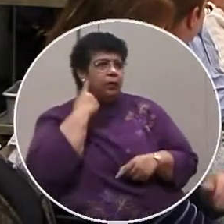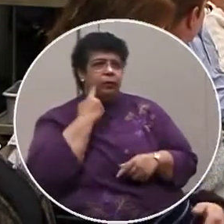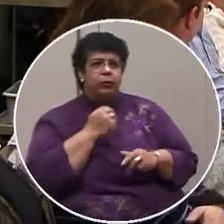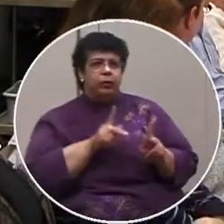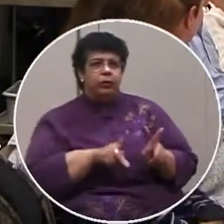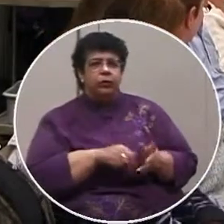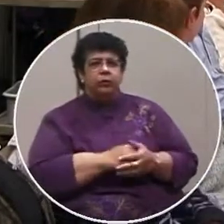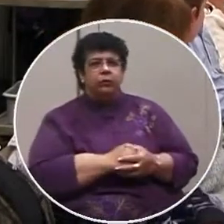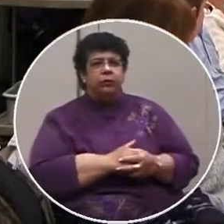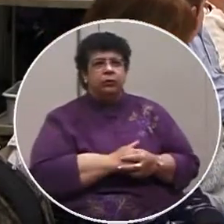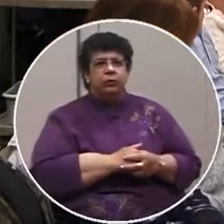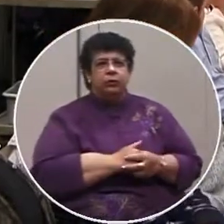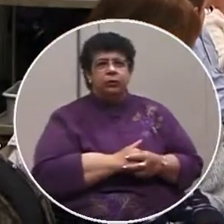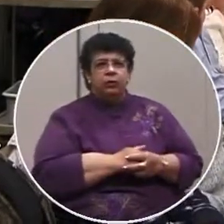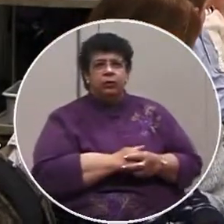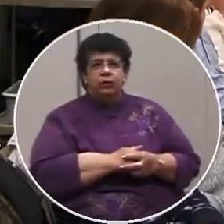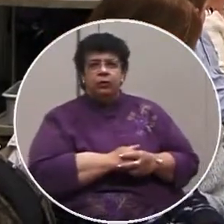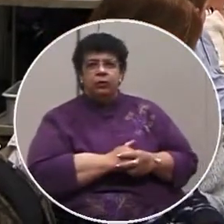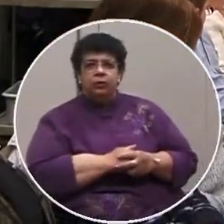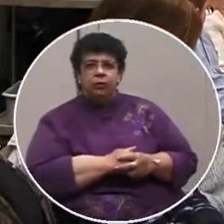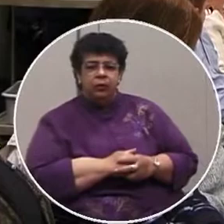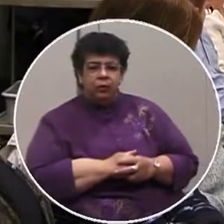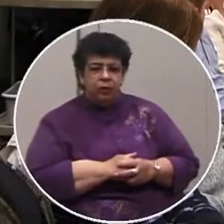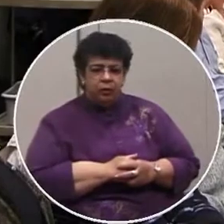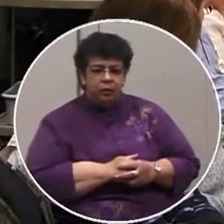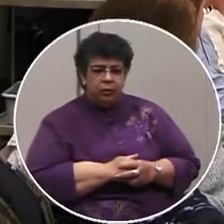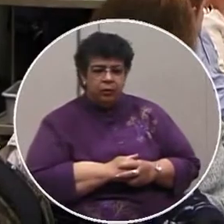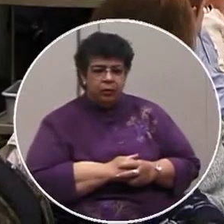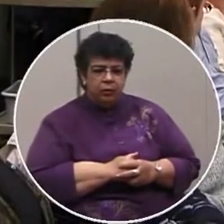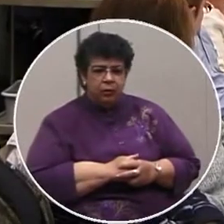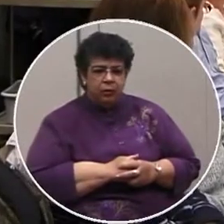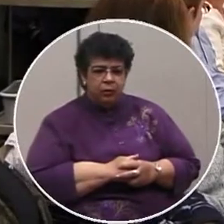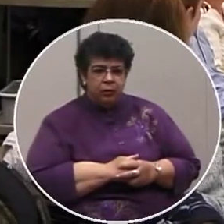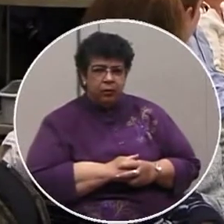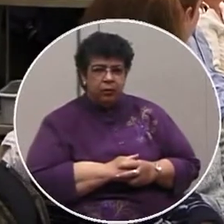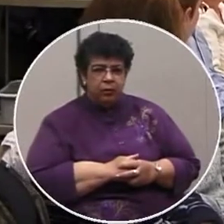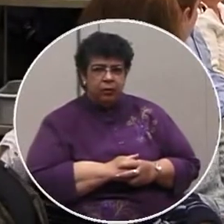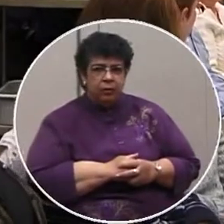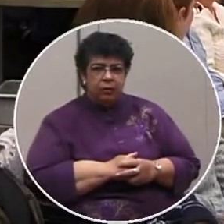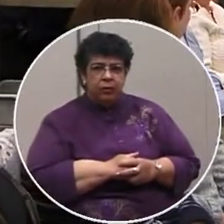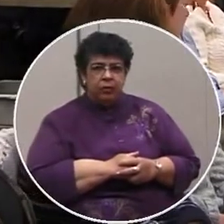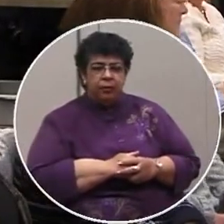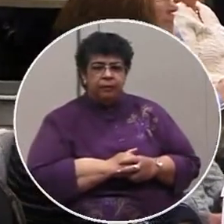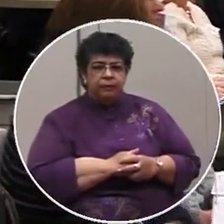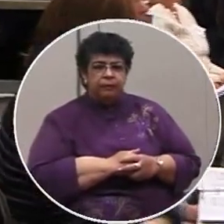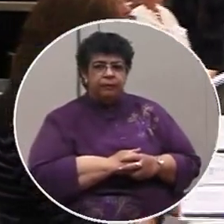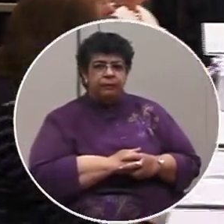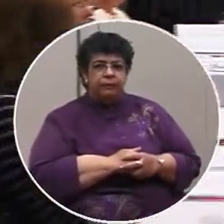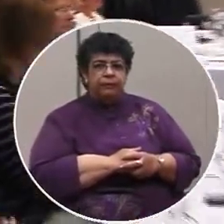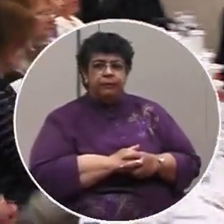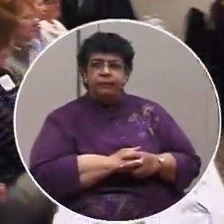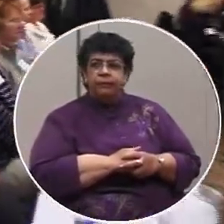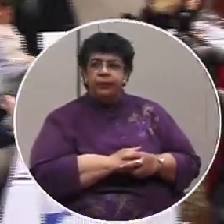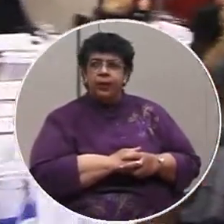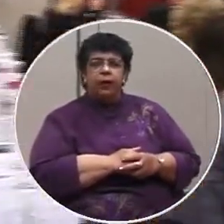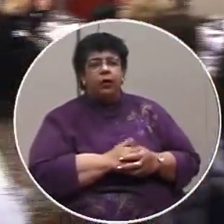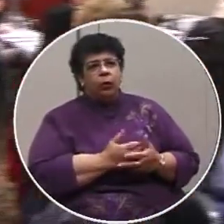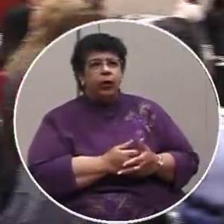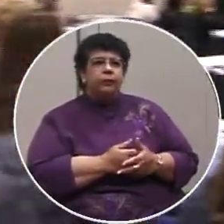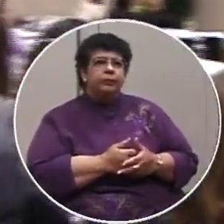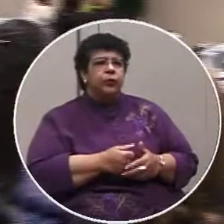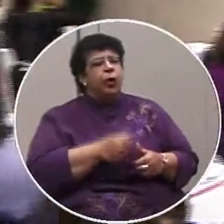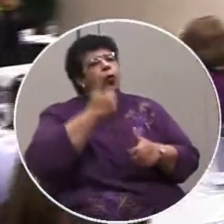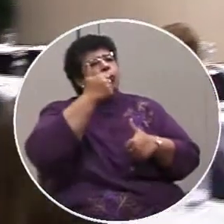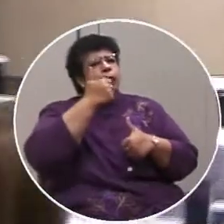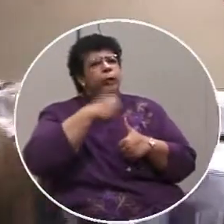think sometimes you just got to plot ahead. Okay, I understand, I hear you, but this is what we have to do. Right. And you'll remember that when